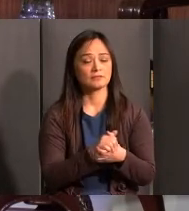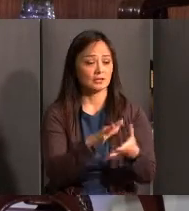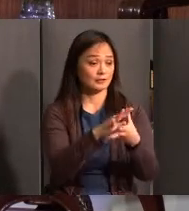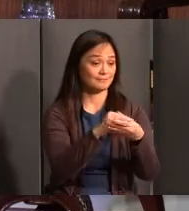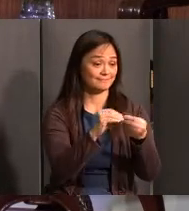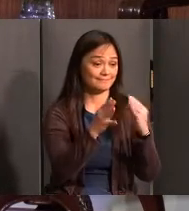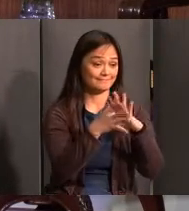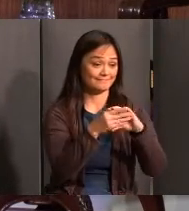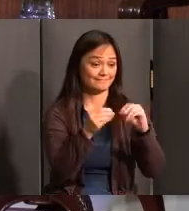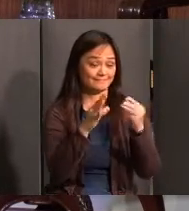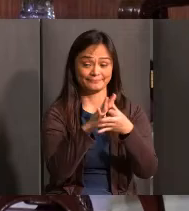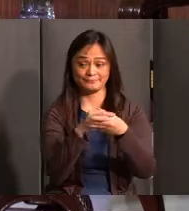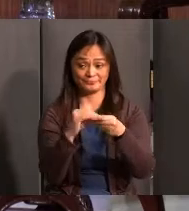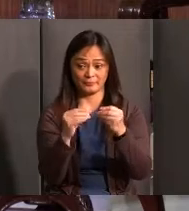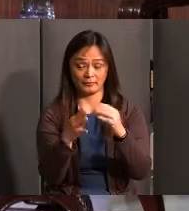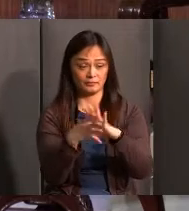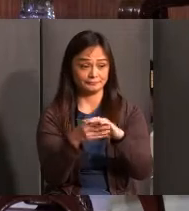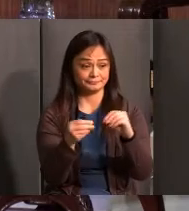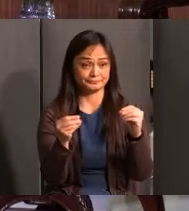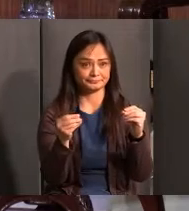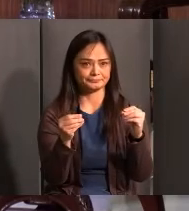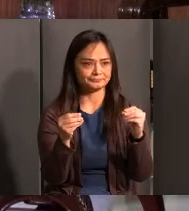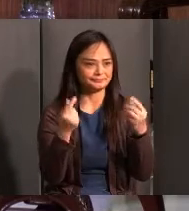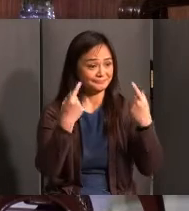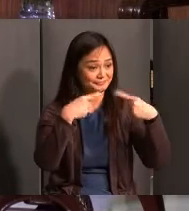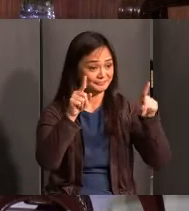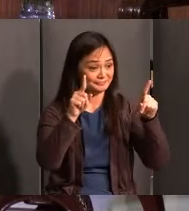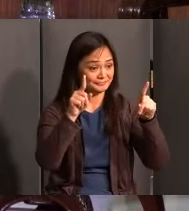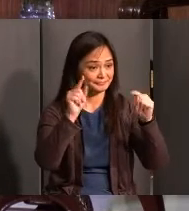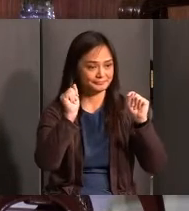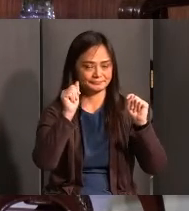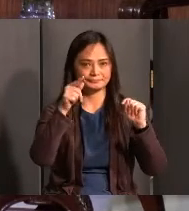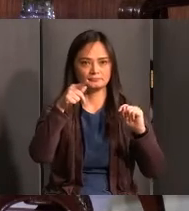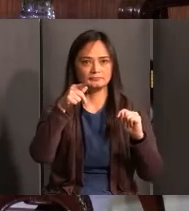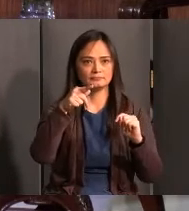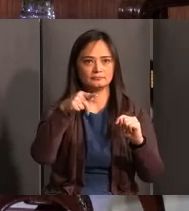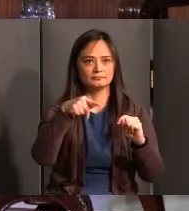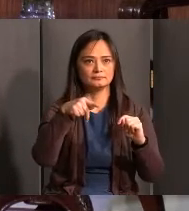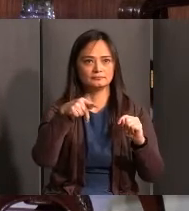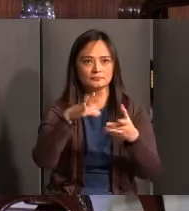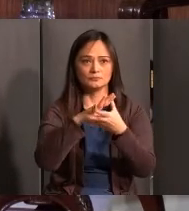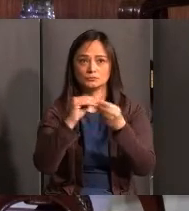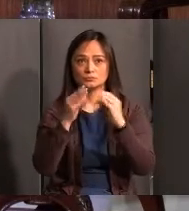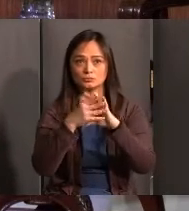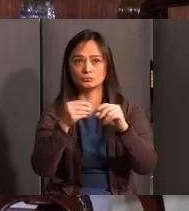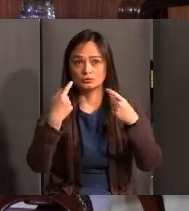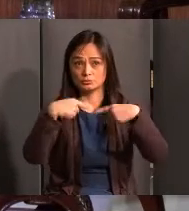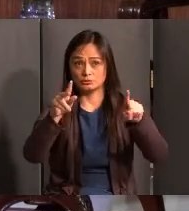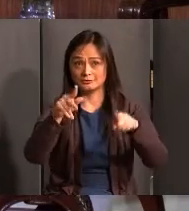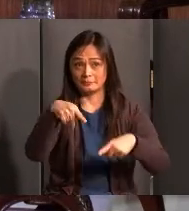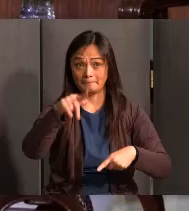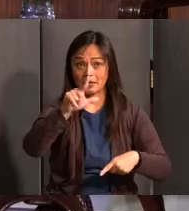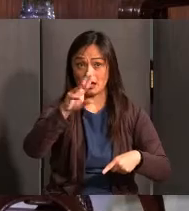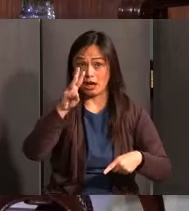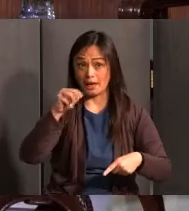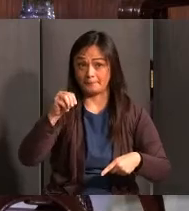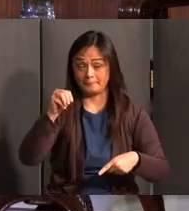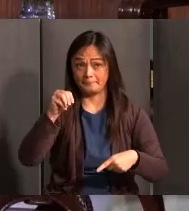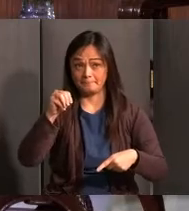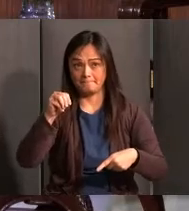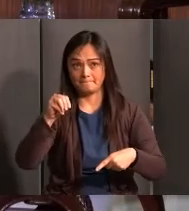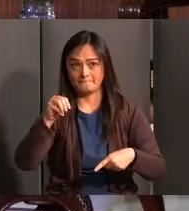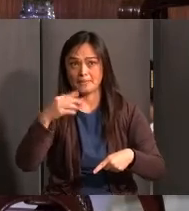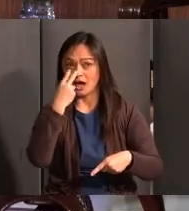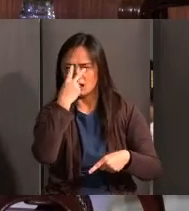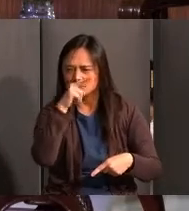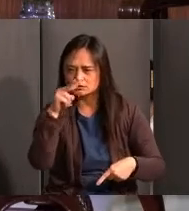Tapos sabi niya, ano na kayo ngayon? Hindi niya naman ako naging estudyante dahil electronics ako . Nakita niya, ito si